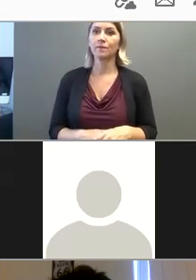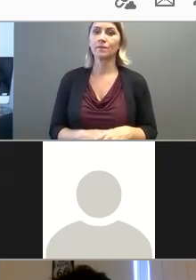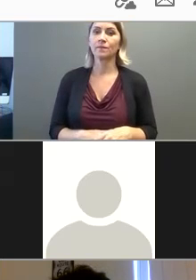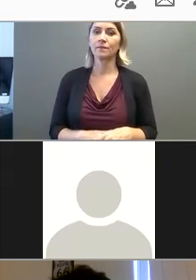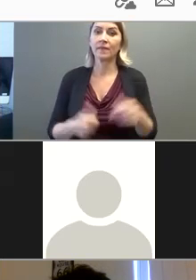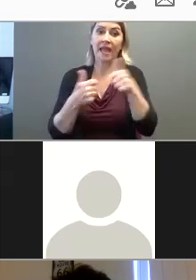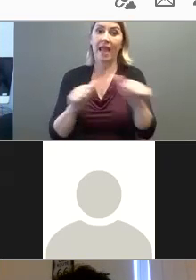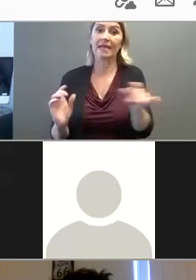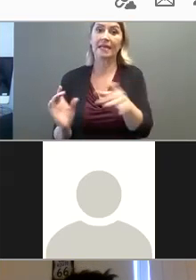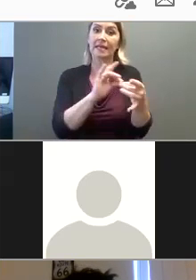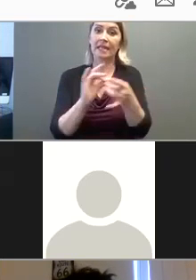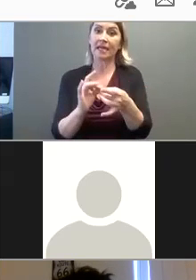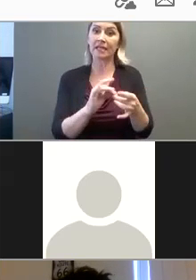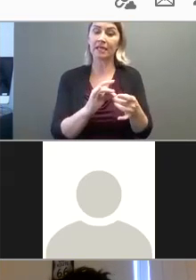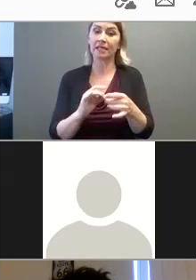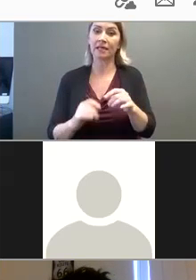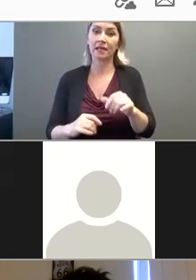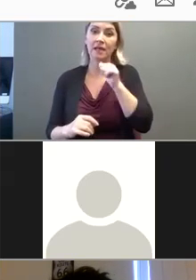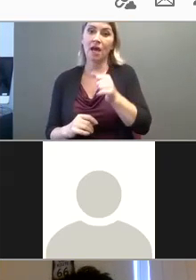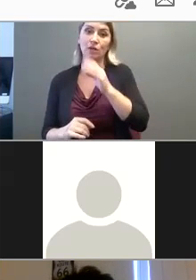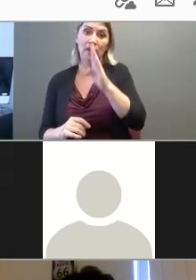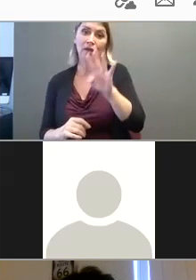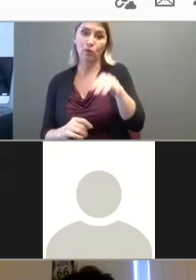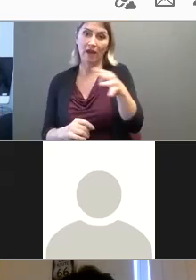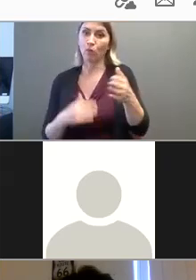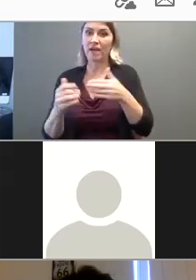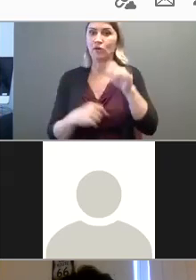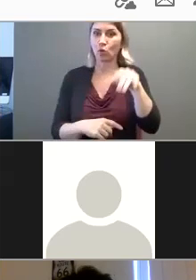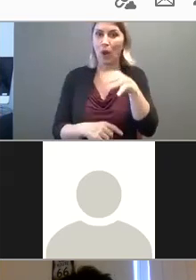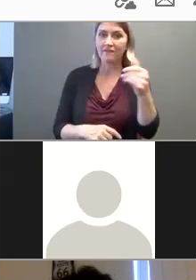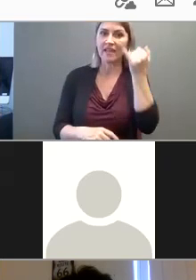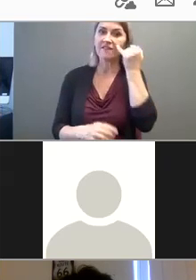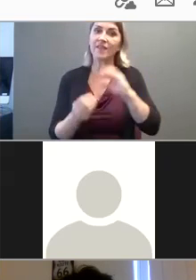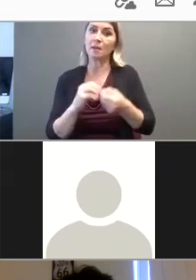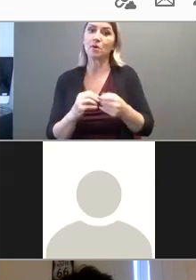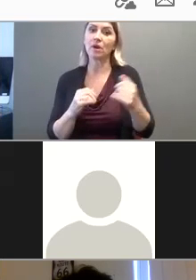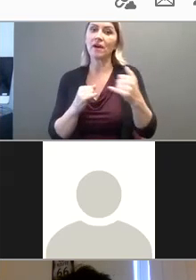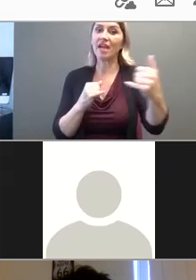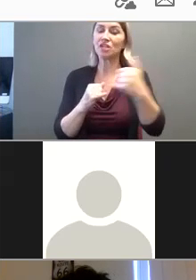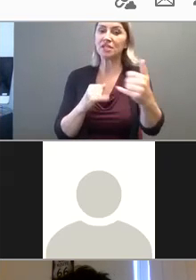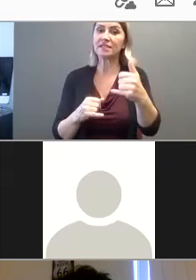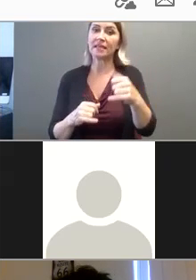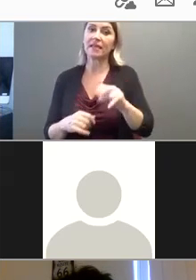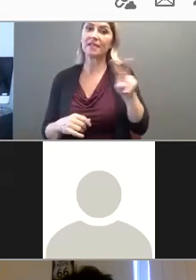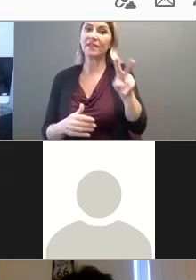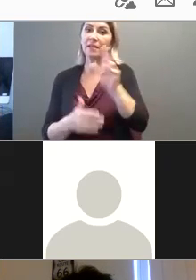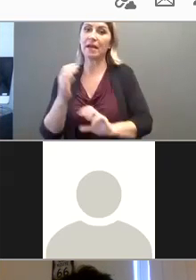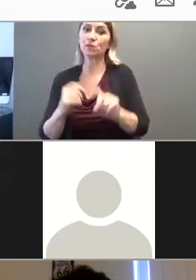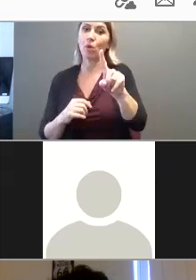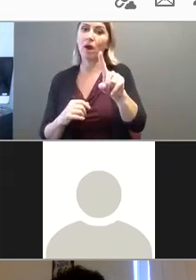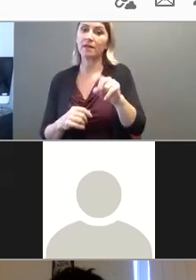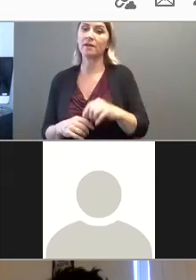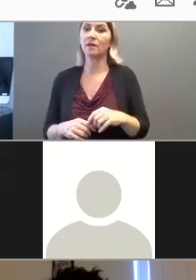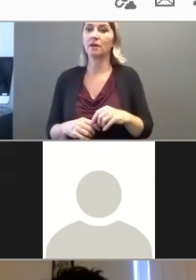Any connected graph, be it whatever graph, if the number of edges in that graph is v-1 or the number of